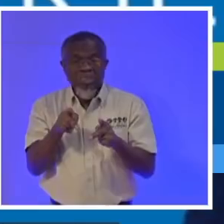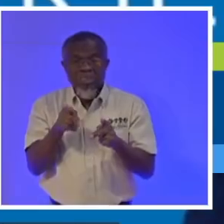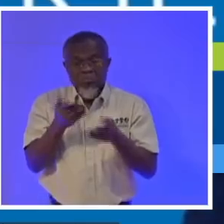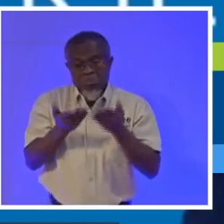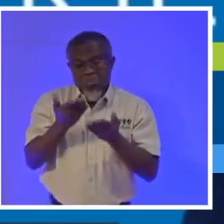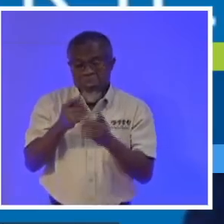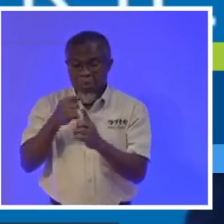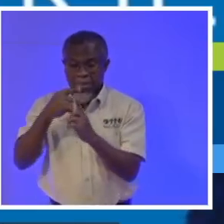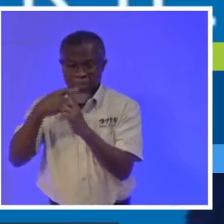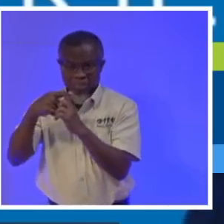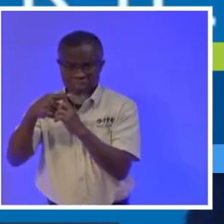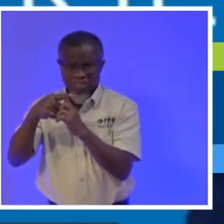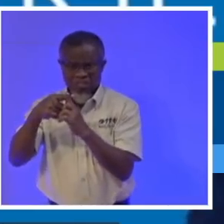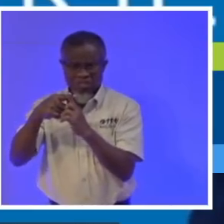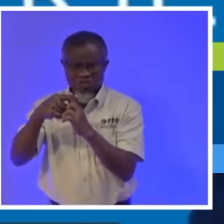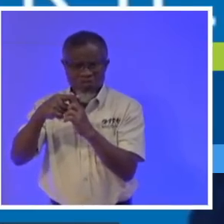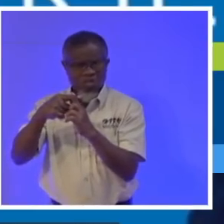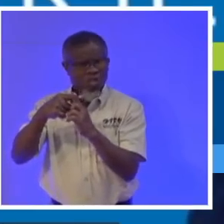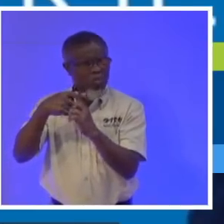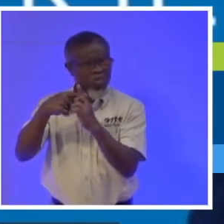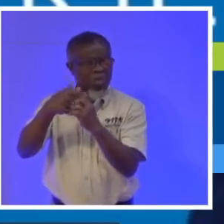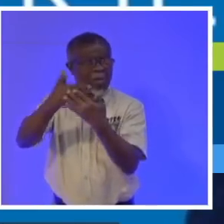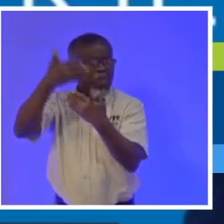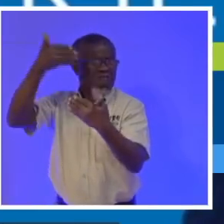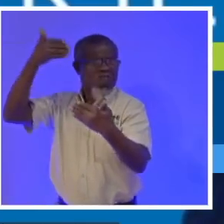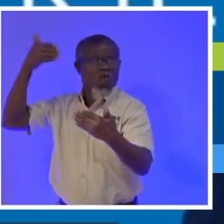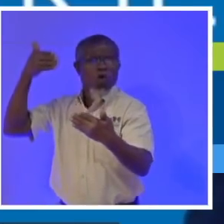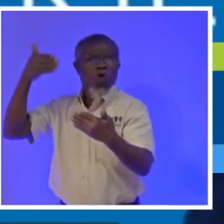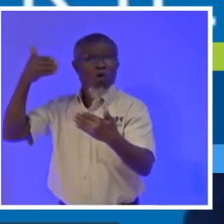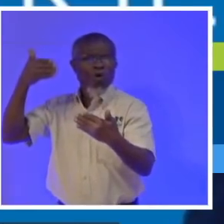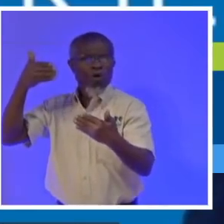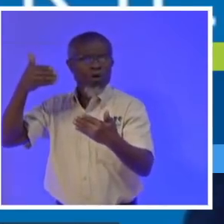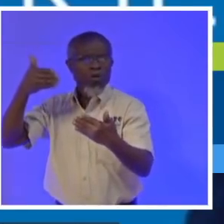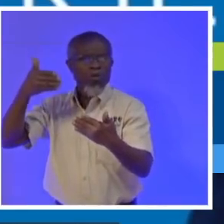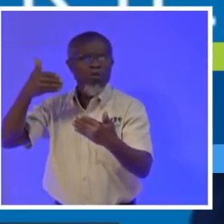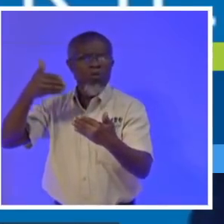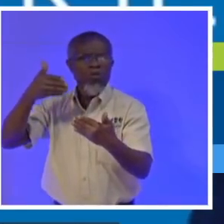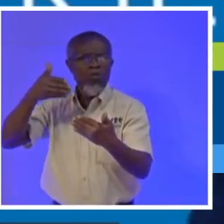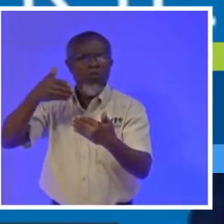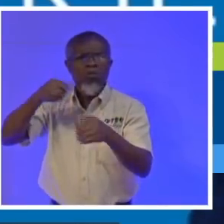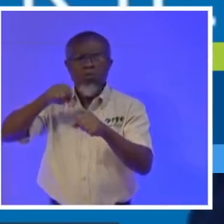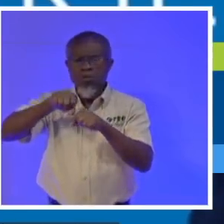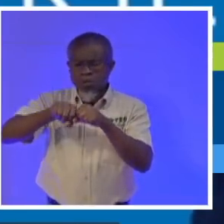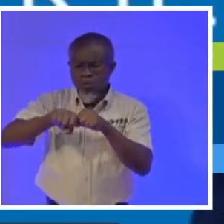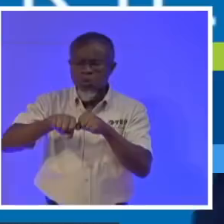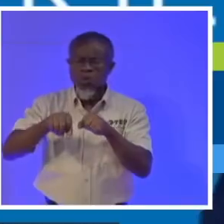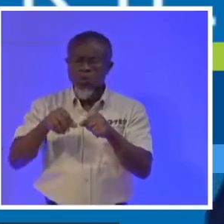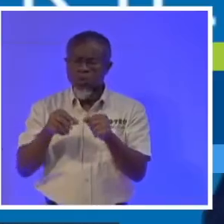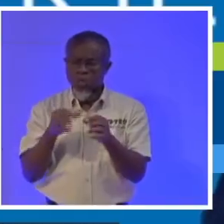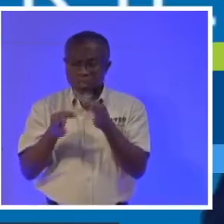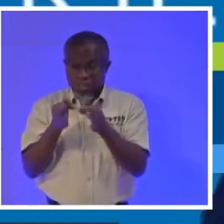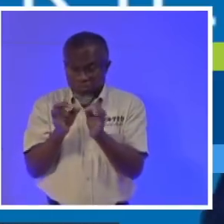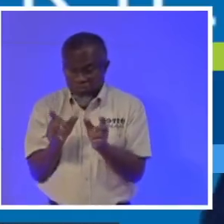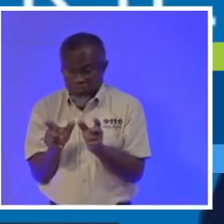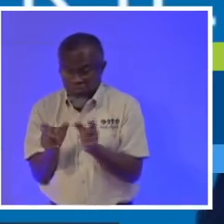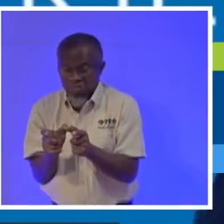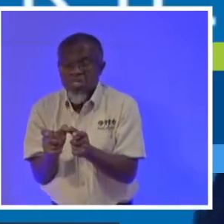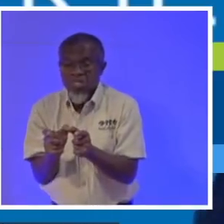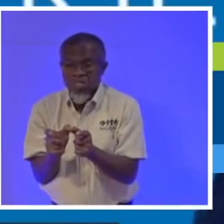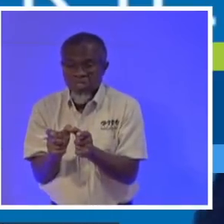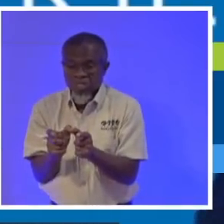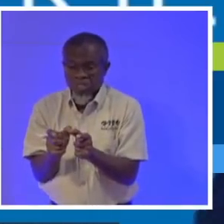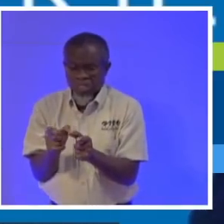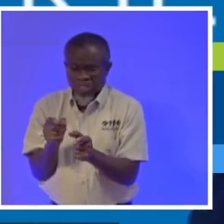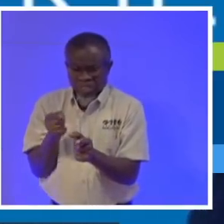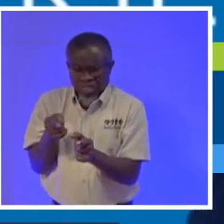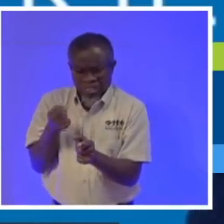secondly, people who are primary contacts and in quarantine, they feel that they're waiting too